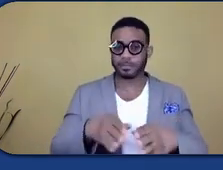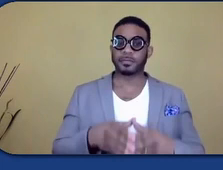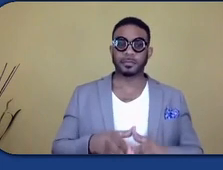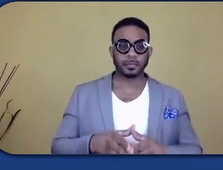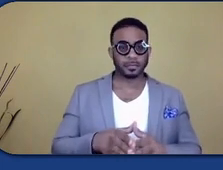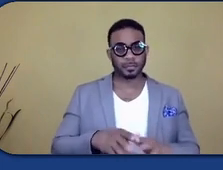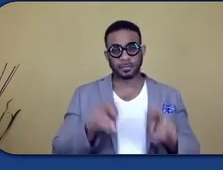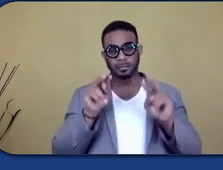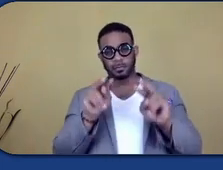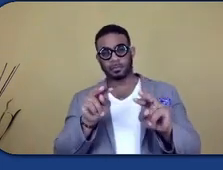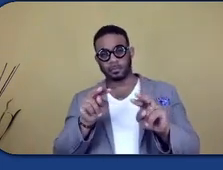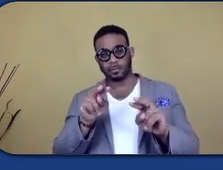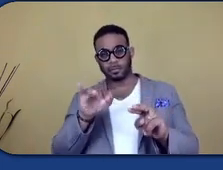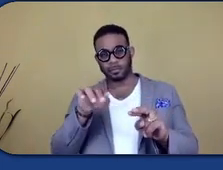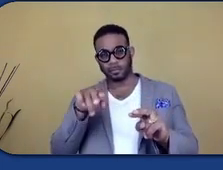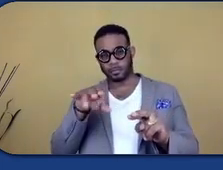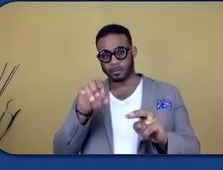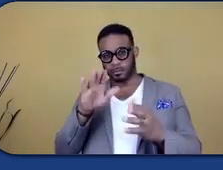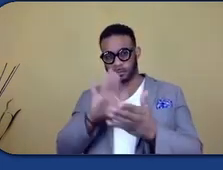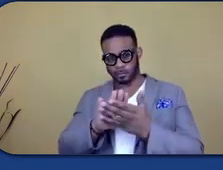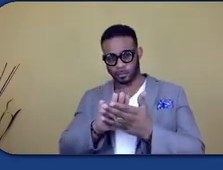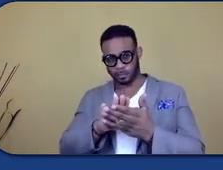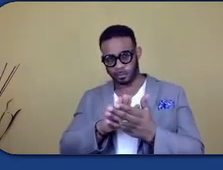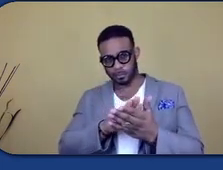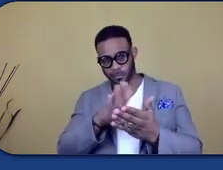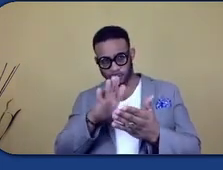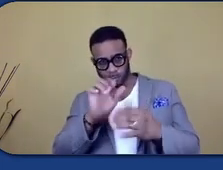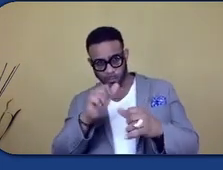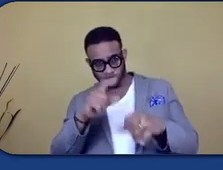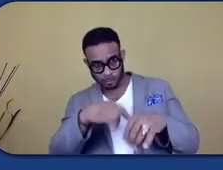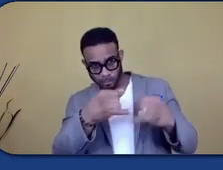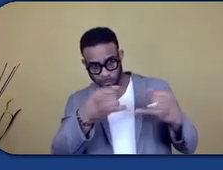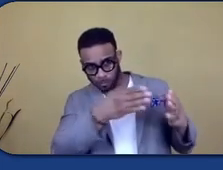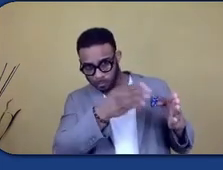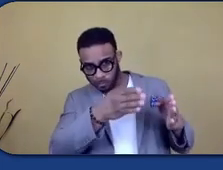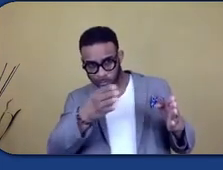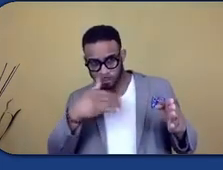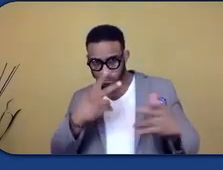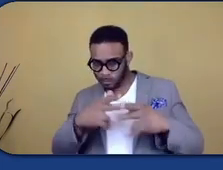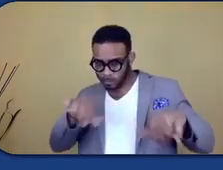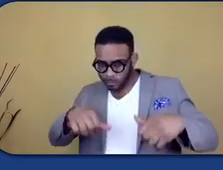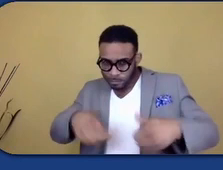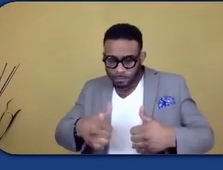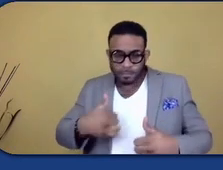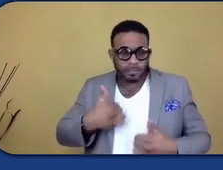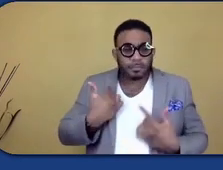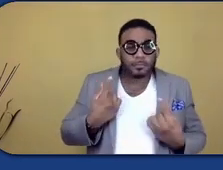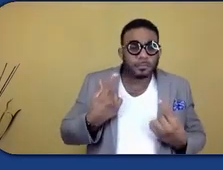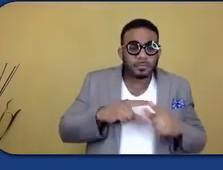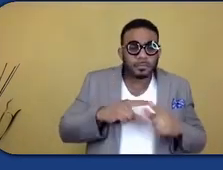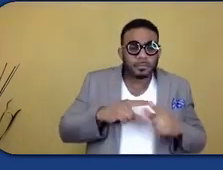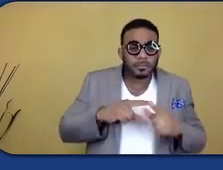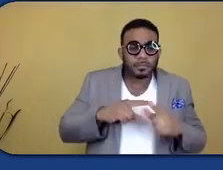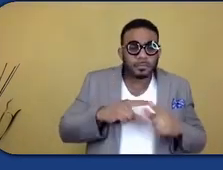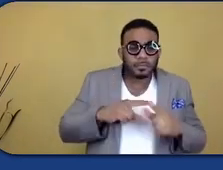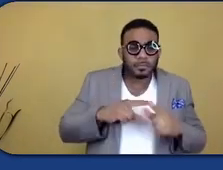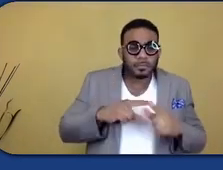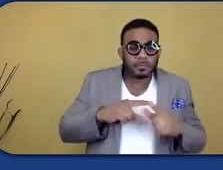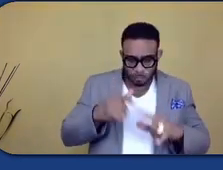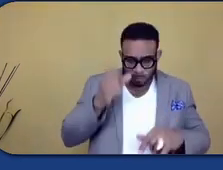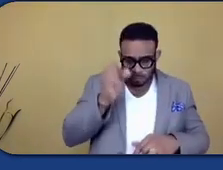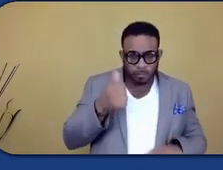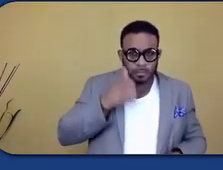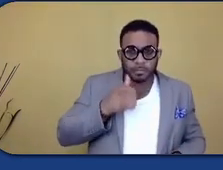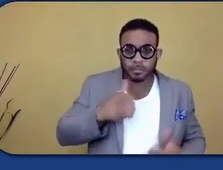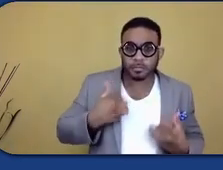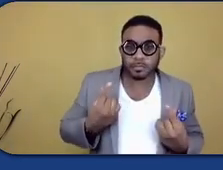working in this context and looking at Jock School falling off, being infested with the termites. I kept to challenge myself, what do I do as an